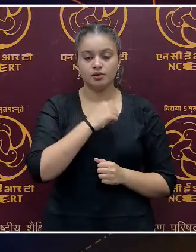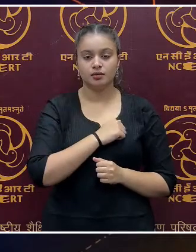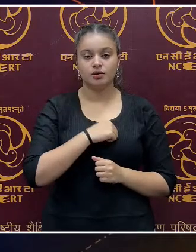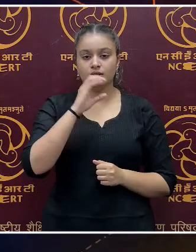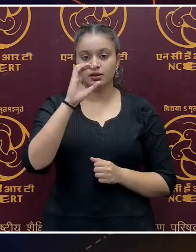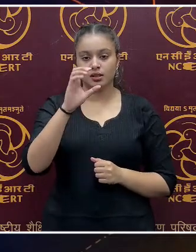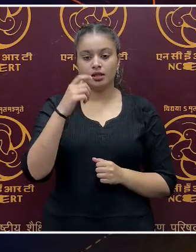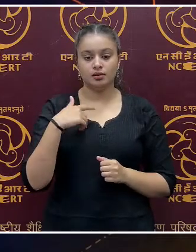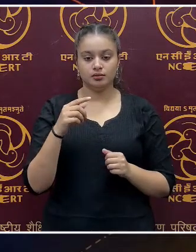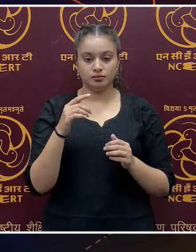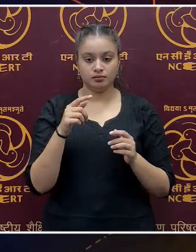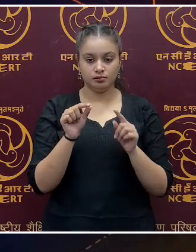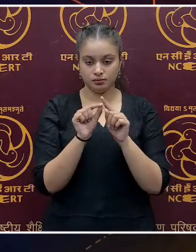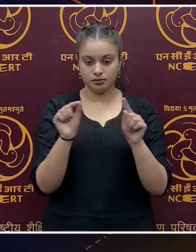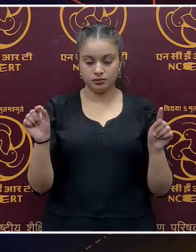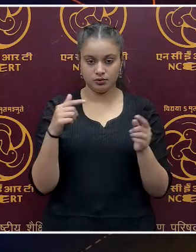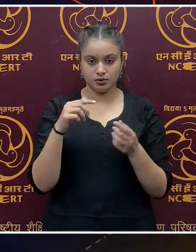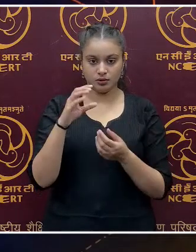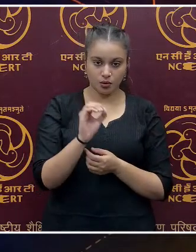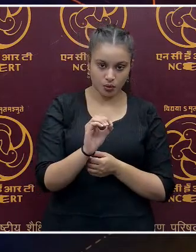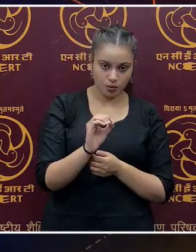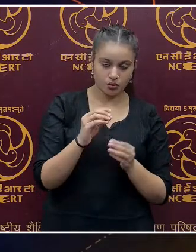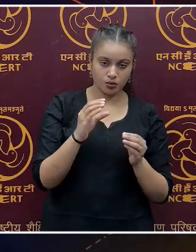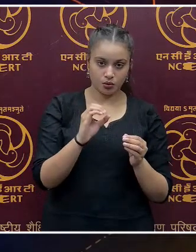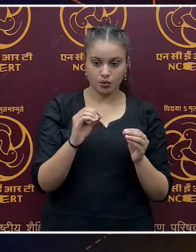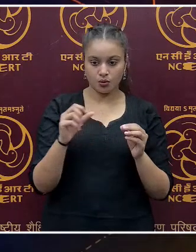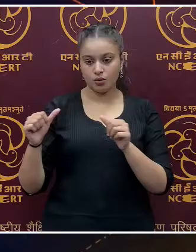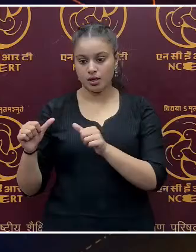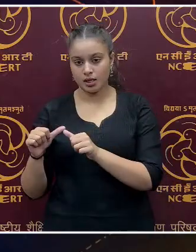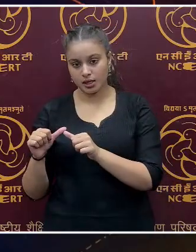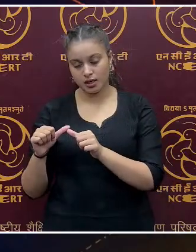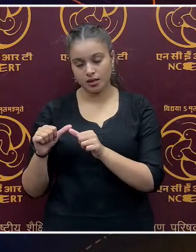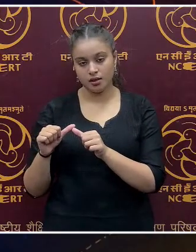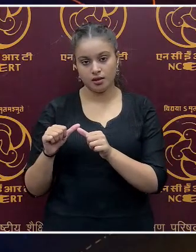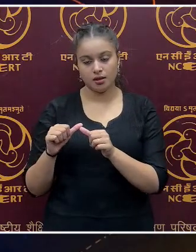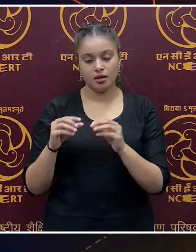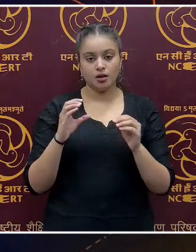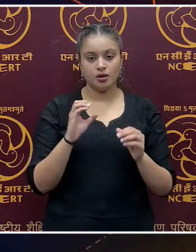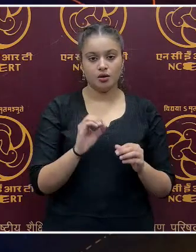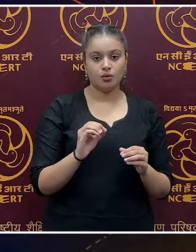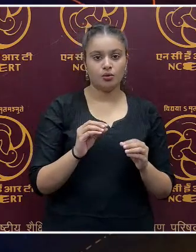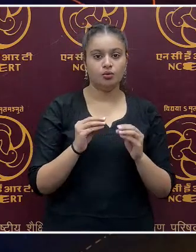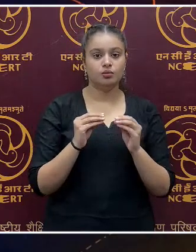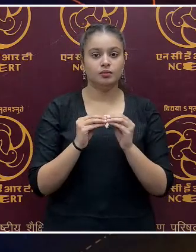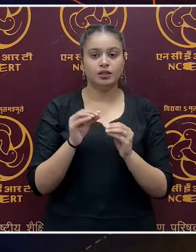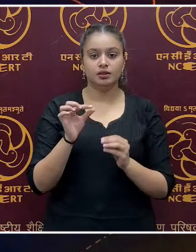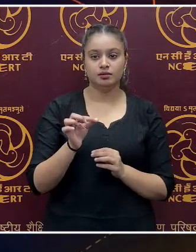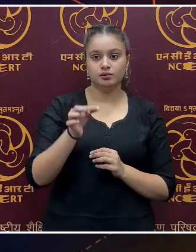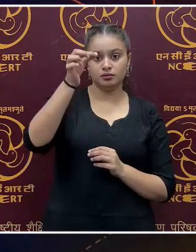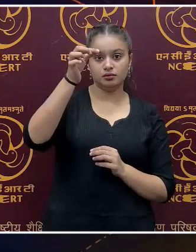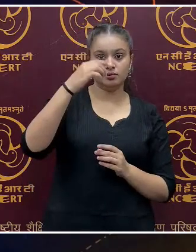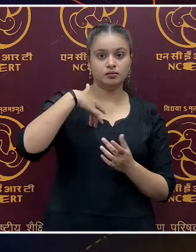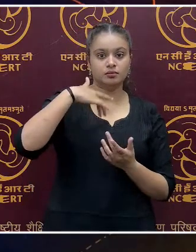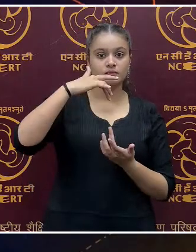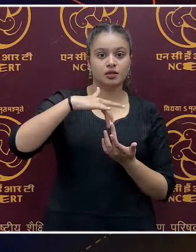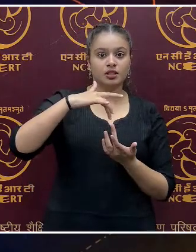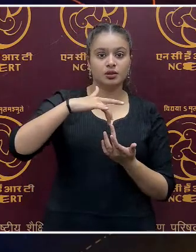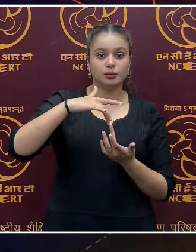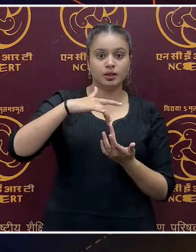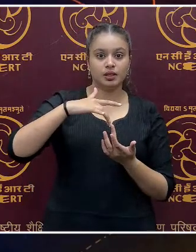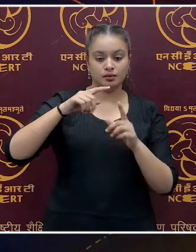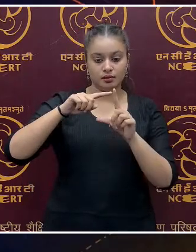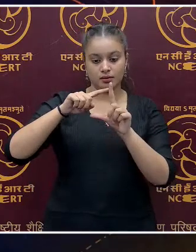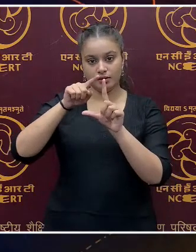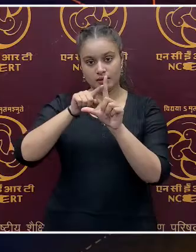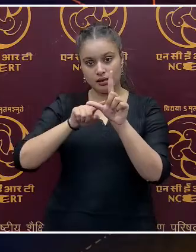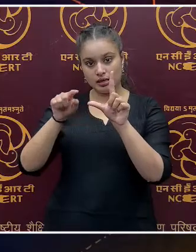see vertex, arm arm OA and arm OB, and in between these two arms there